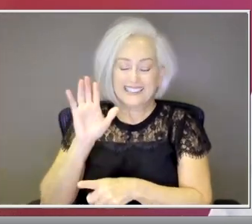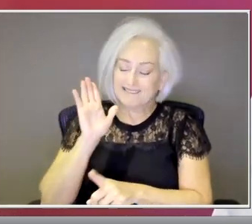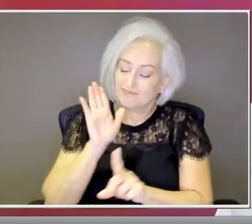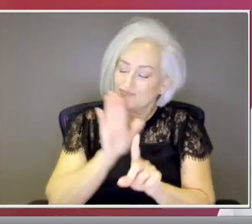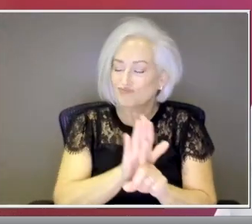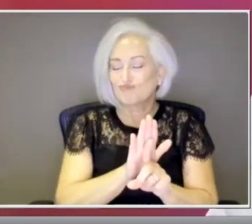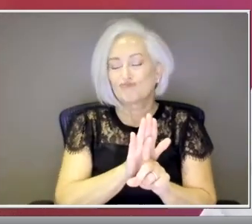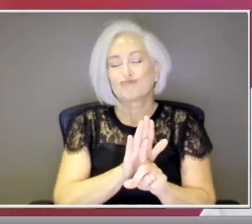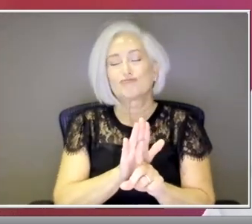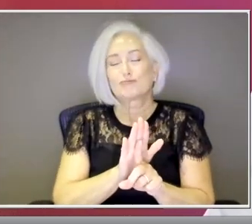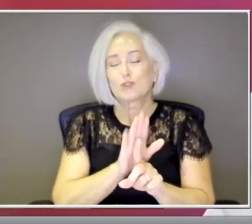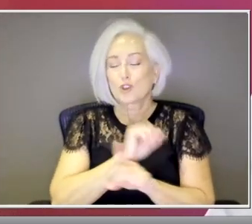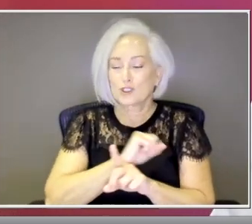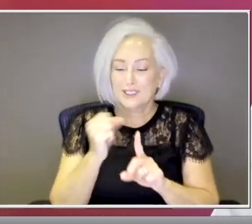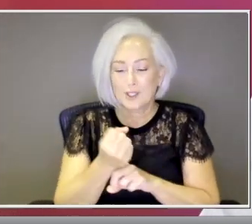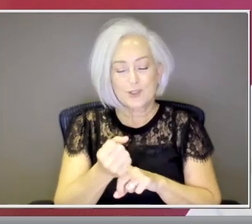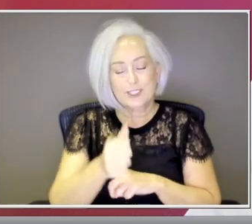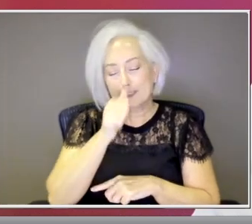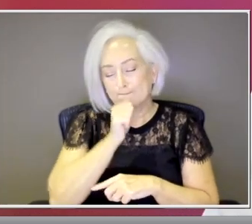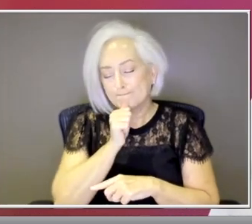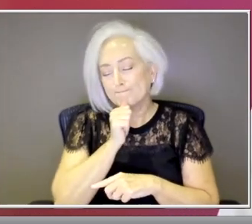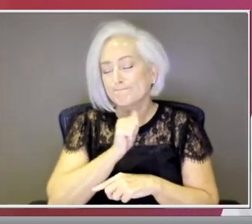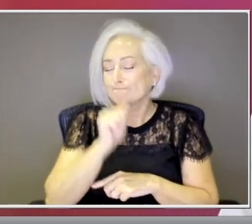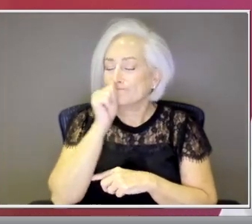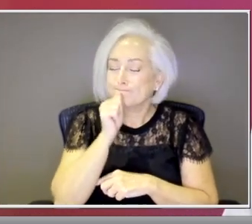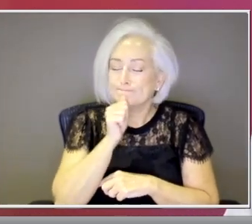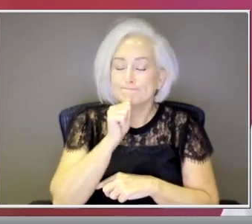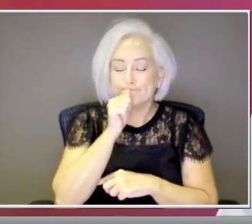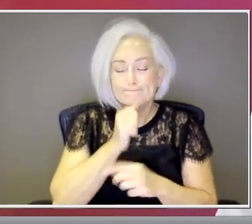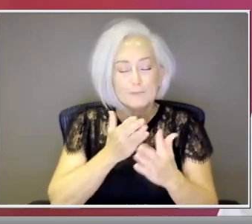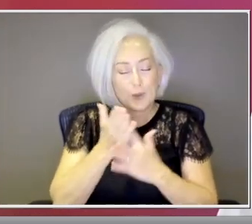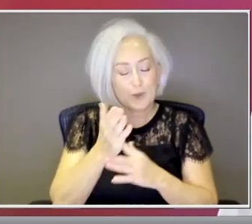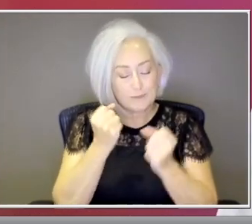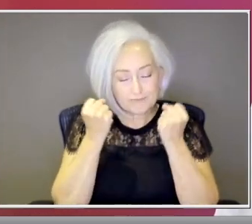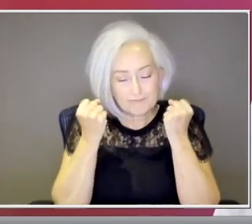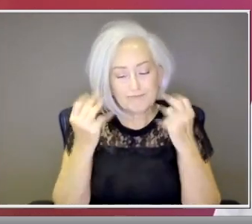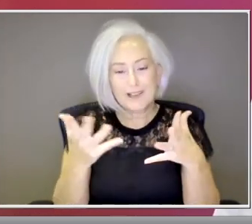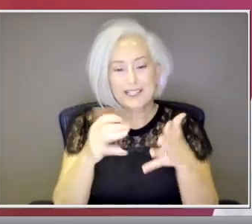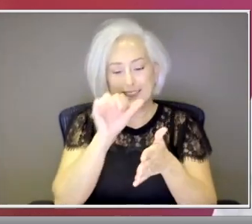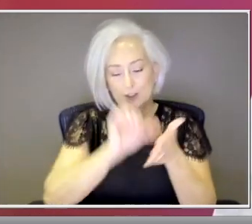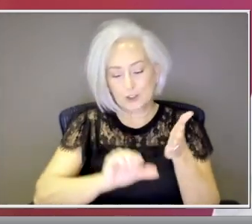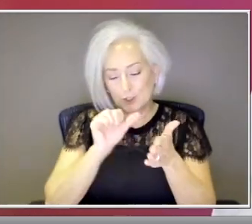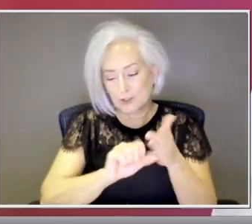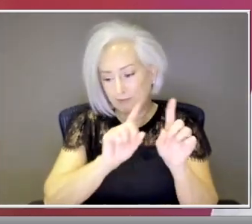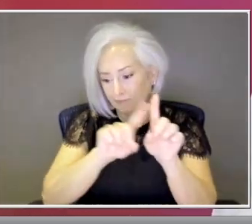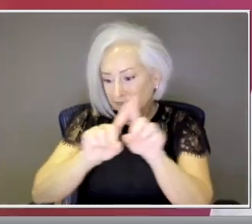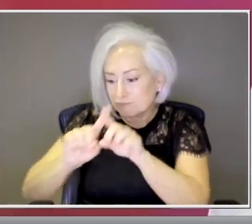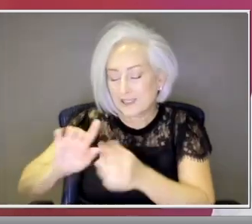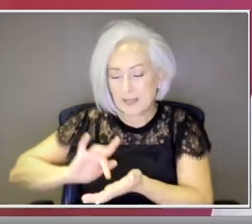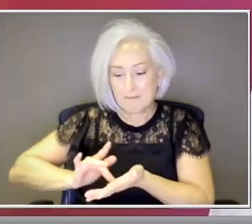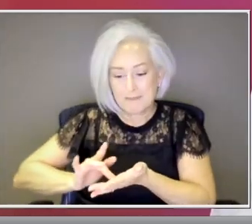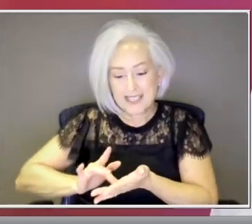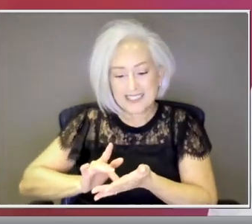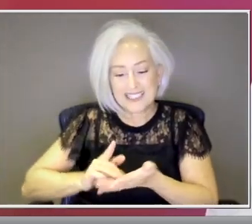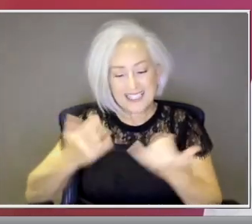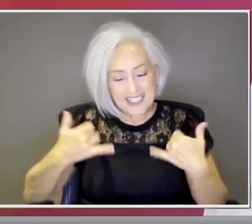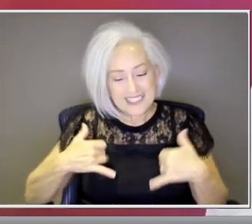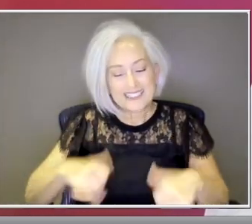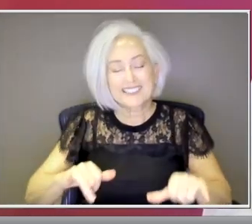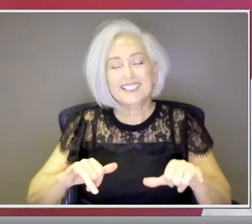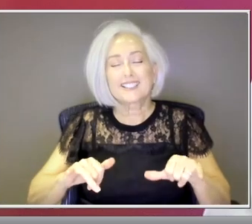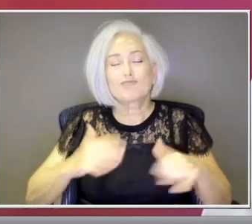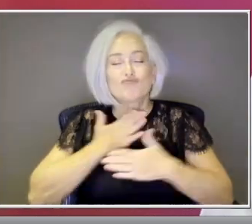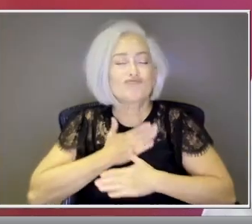how resilient a patient can be, go through so many surgeries, go through so many medications, yet live such a fulfilling and thriving life,